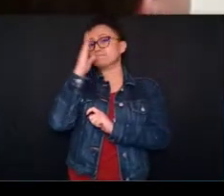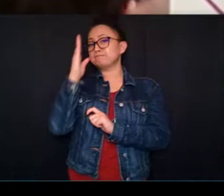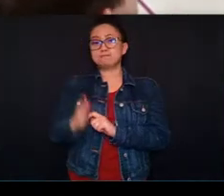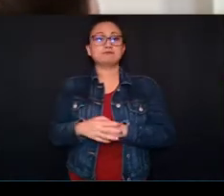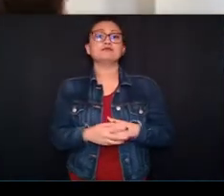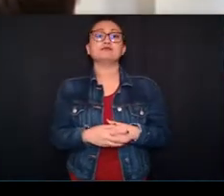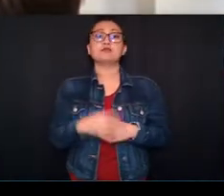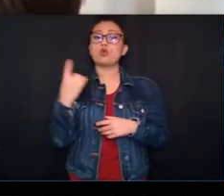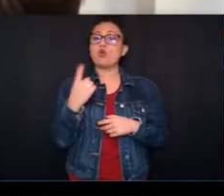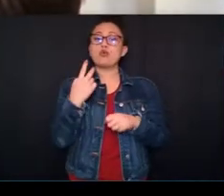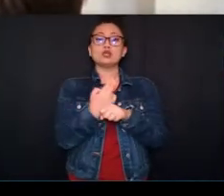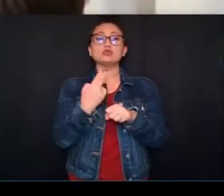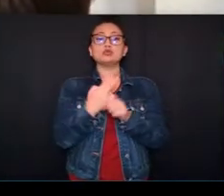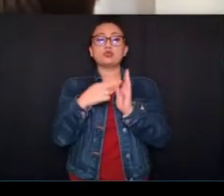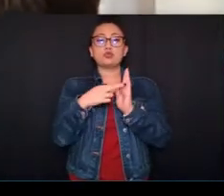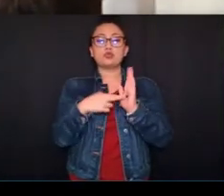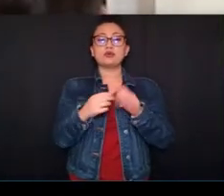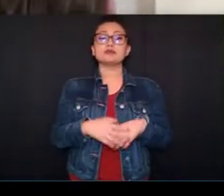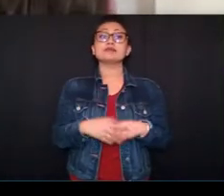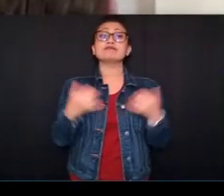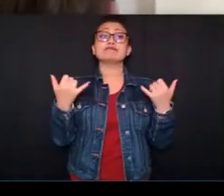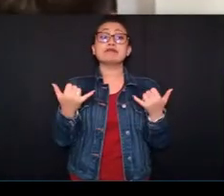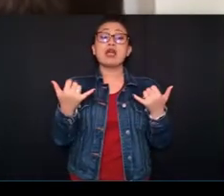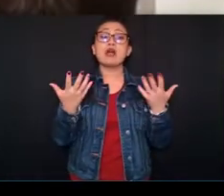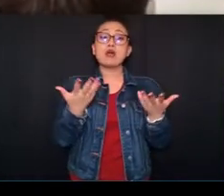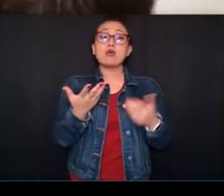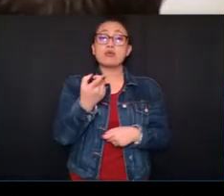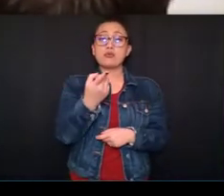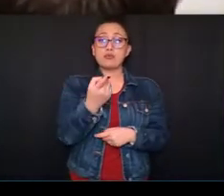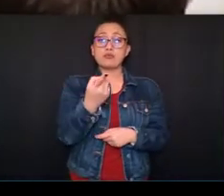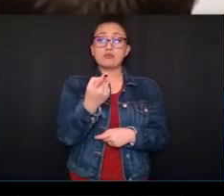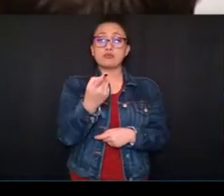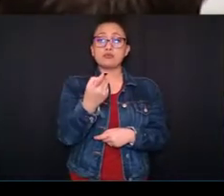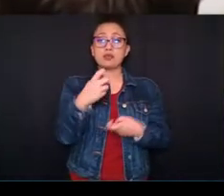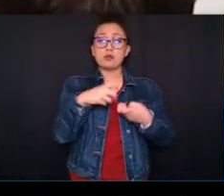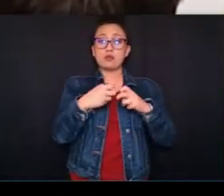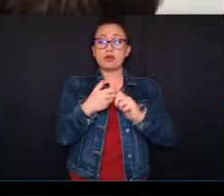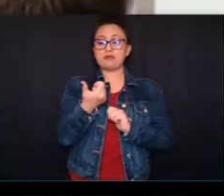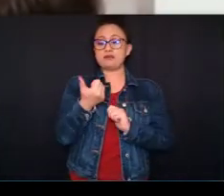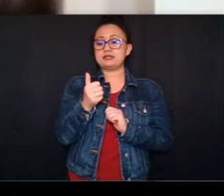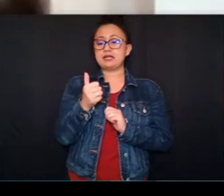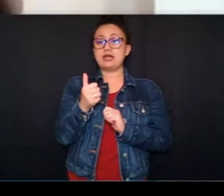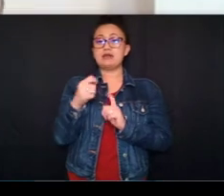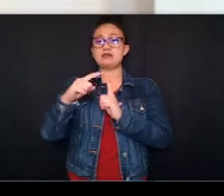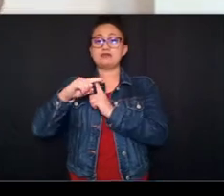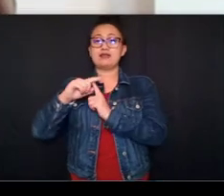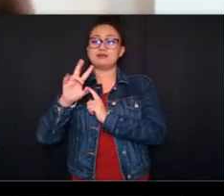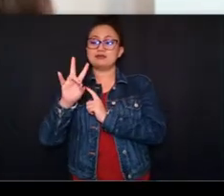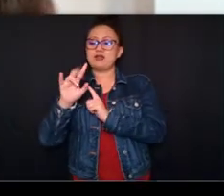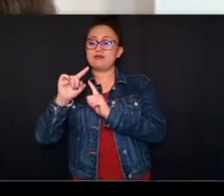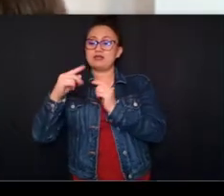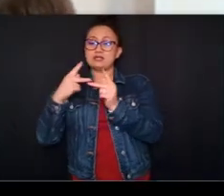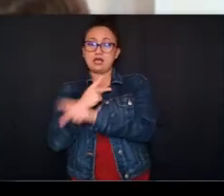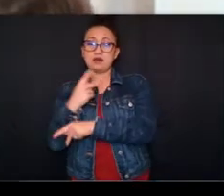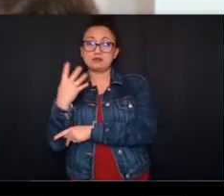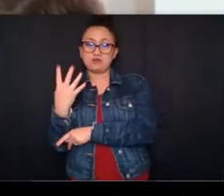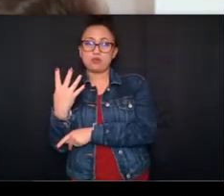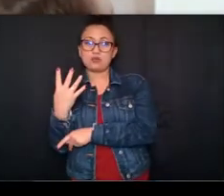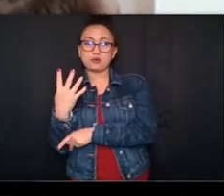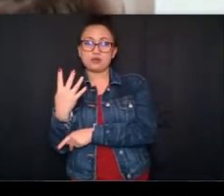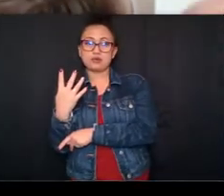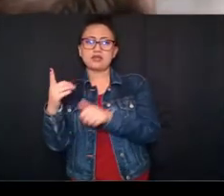be using these rules. Now, what if you have the problem 10 plus 7 times 4? Right? Now, here's the correct way to do it. The first